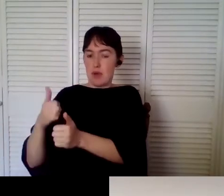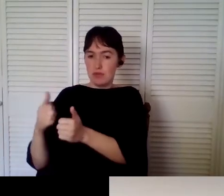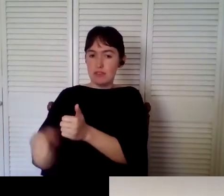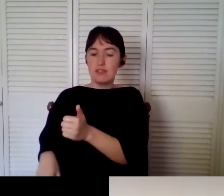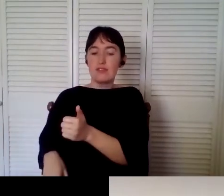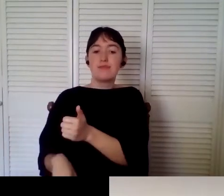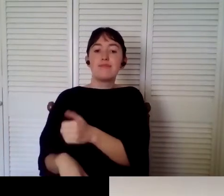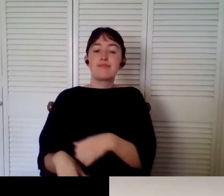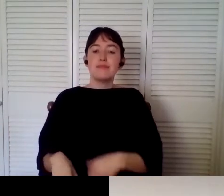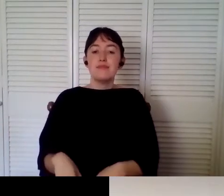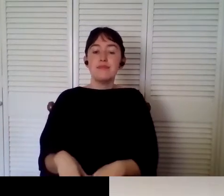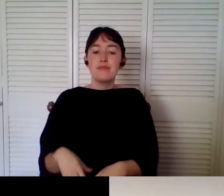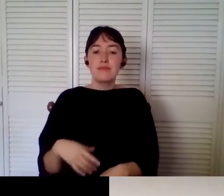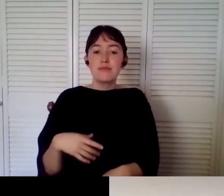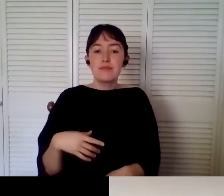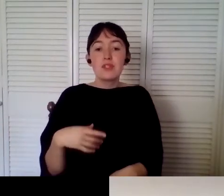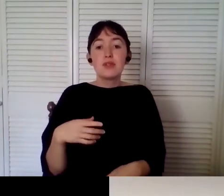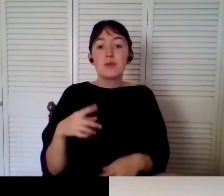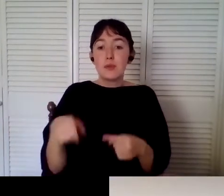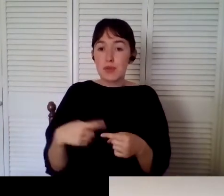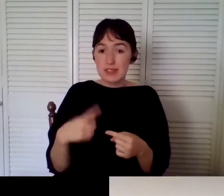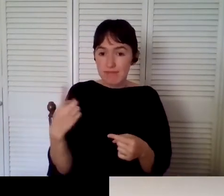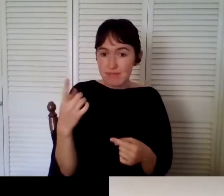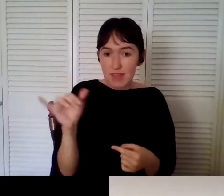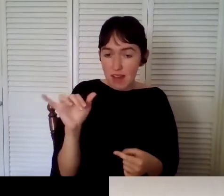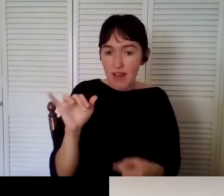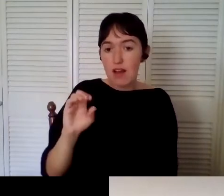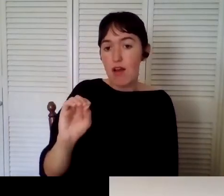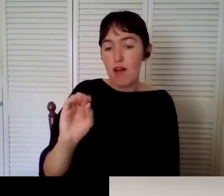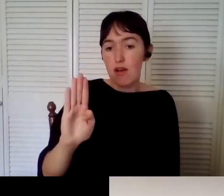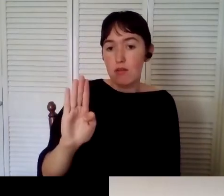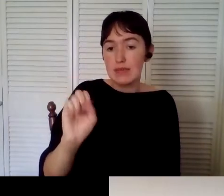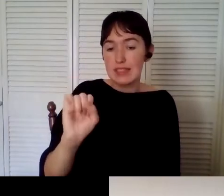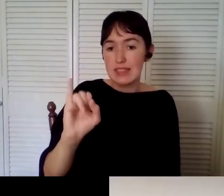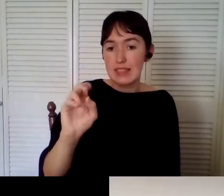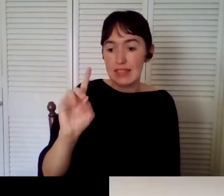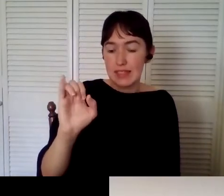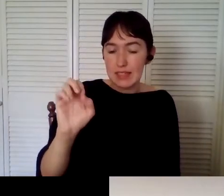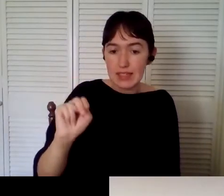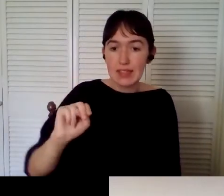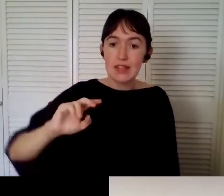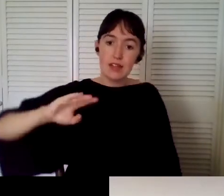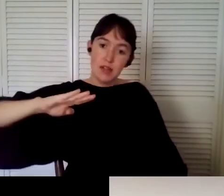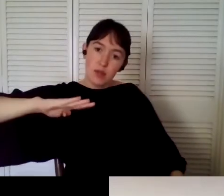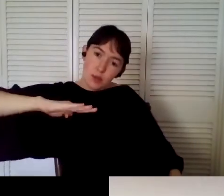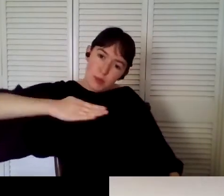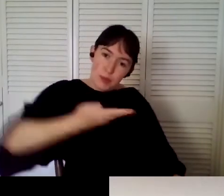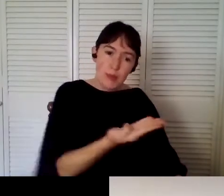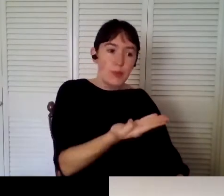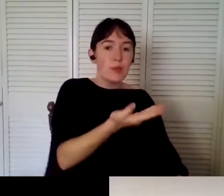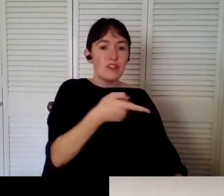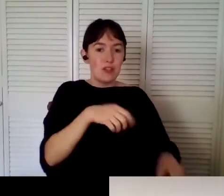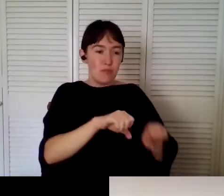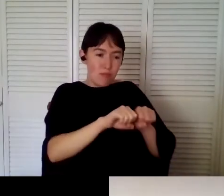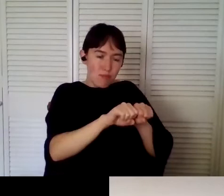history, because when something like obsidian twists and fractures like that, it breaks into multiple razor sharp pieces, because